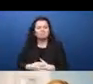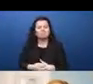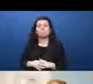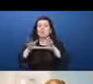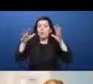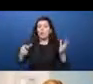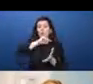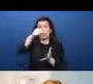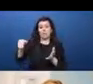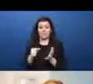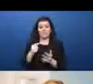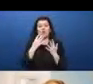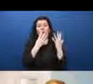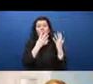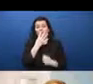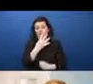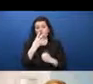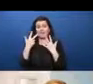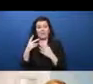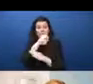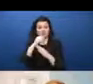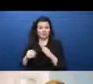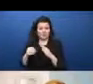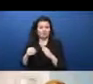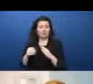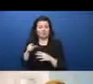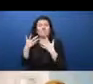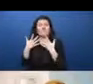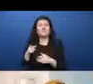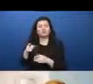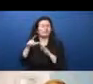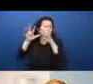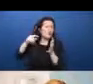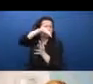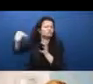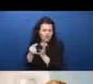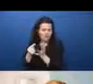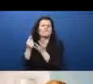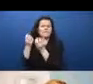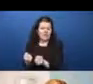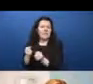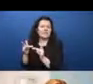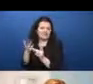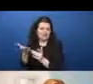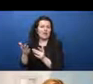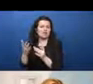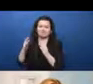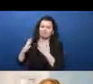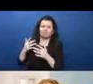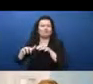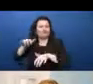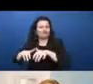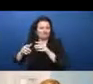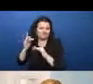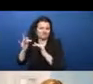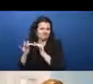women were using the internet in 2019, compared to 55% of all men. And in developed countries,